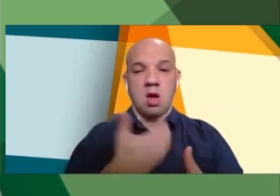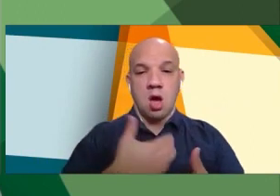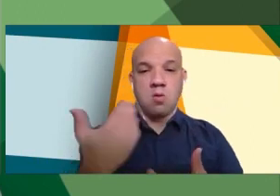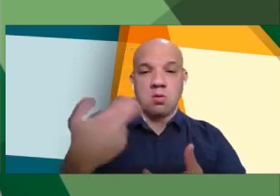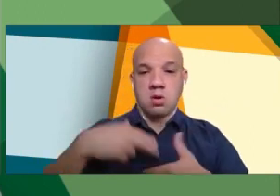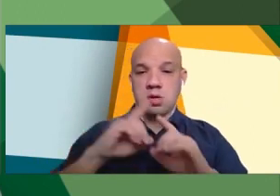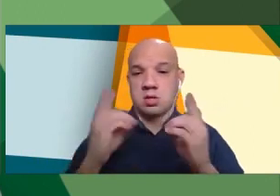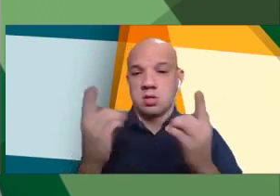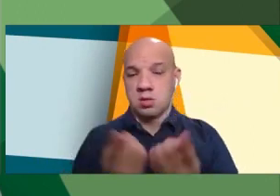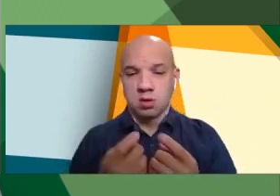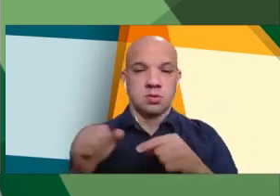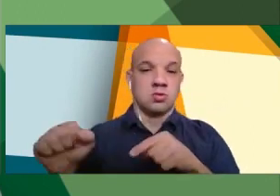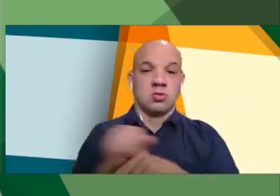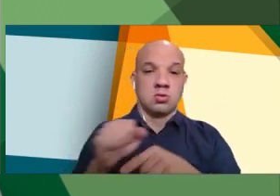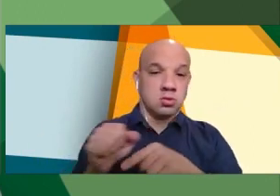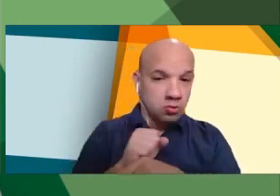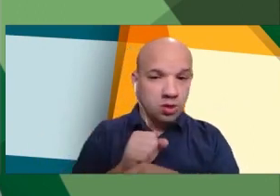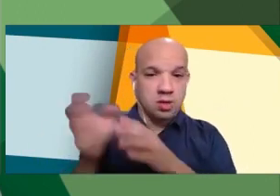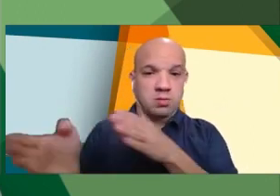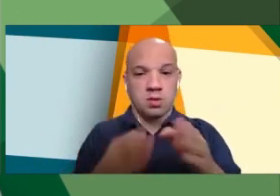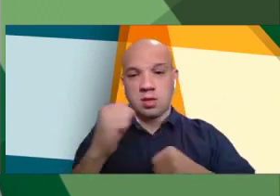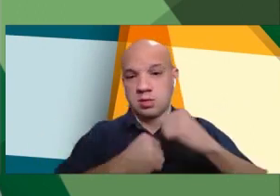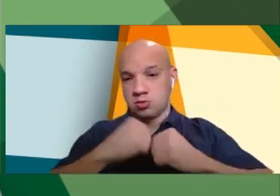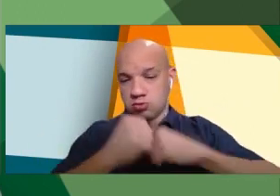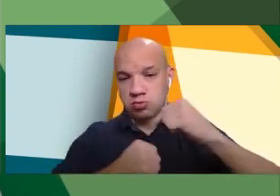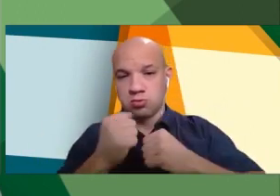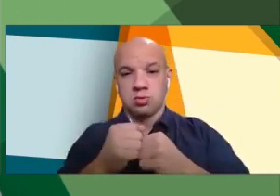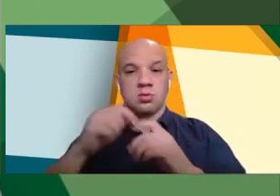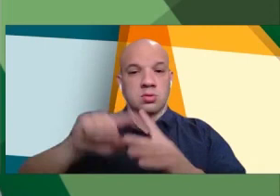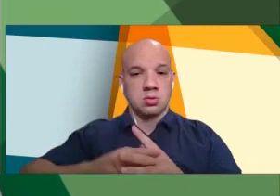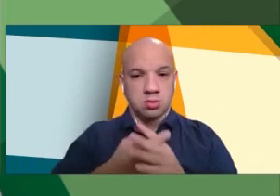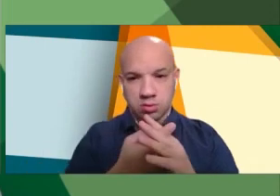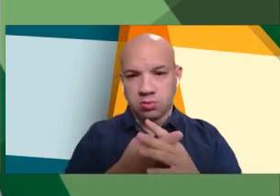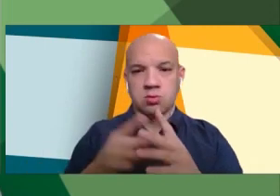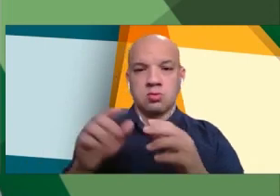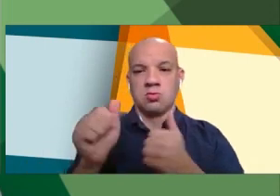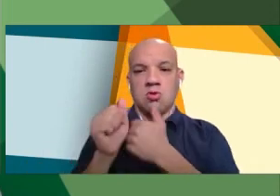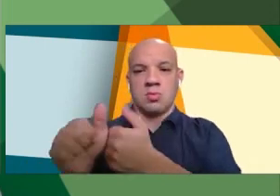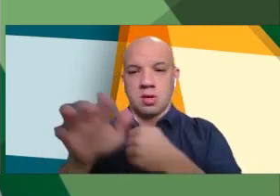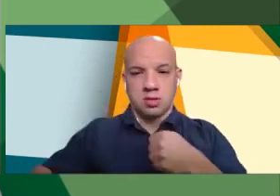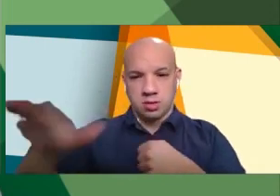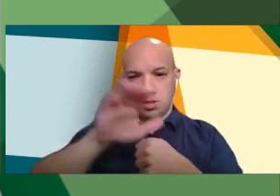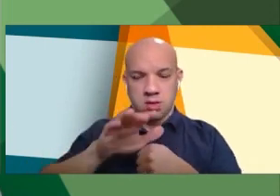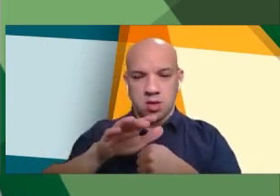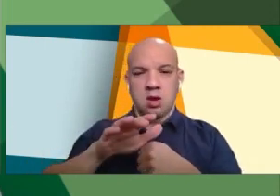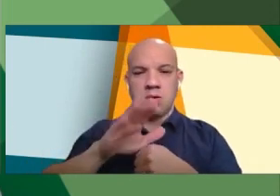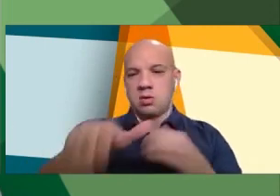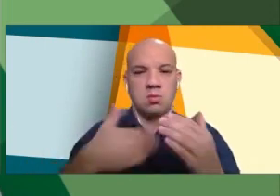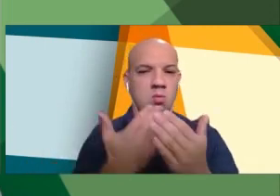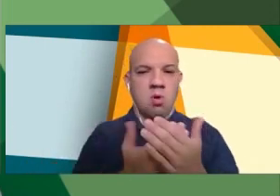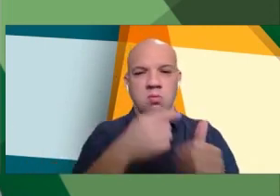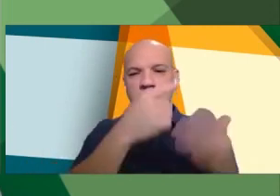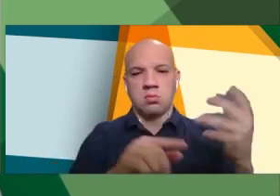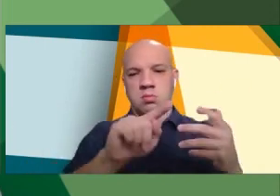provide, training plan structure, introduction to compliance areas, current policies and tools